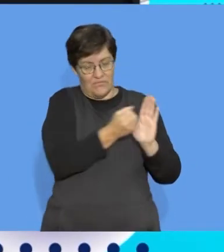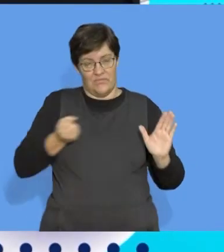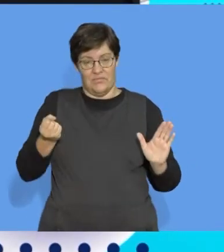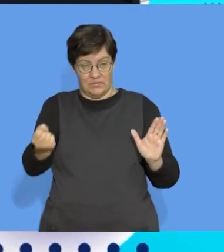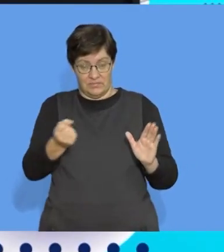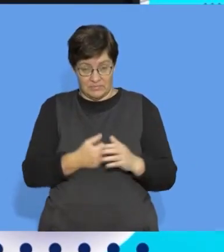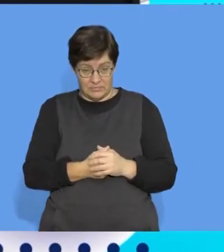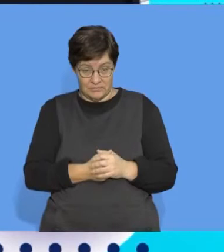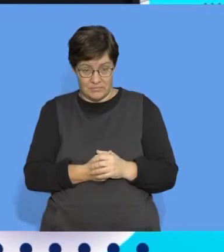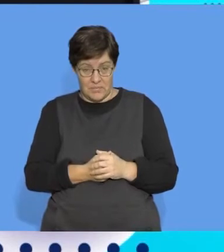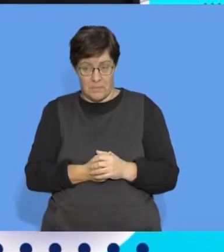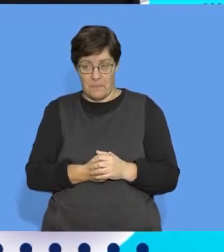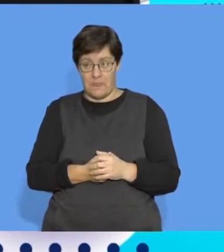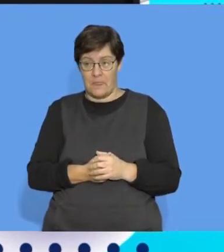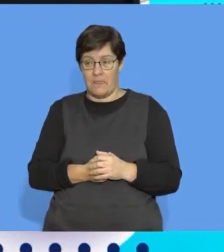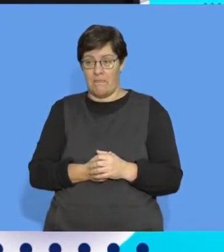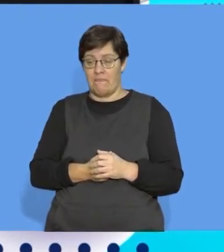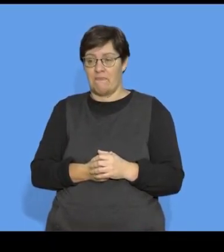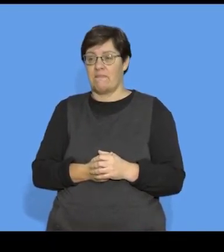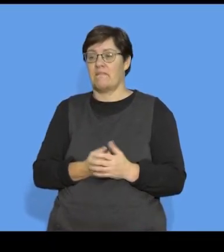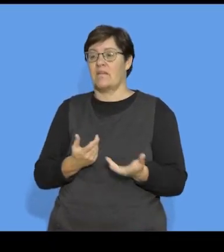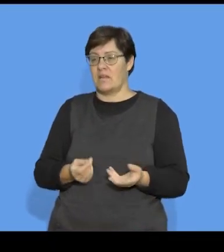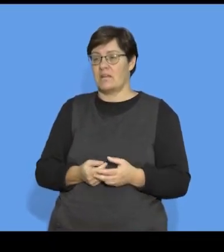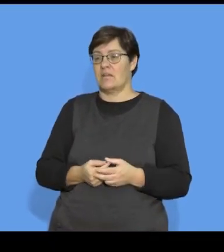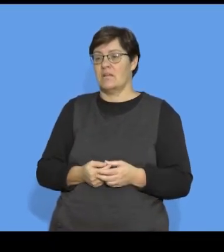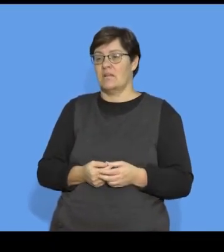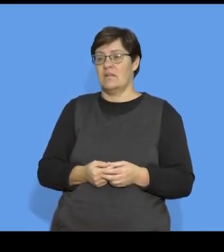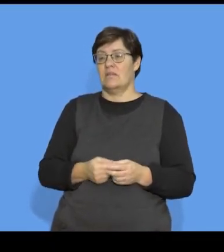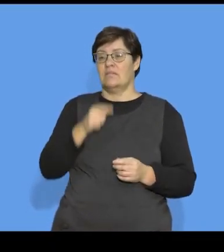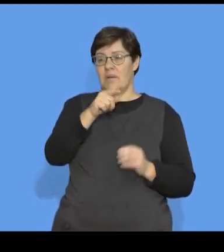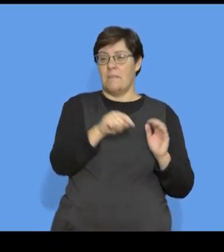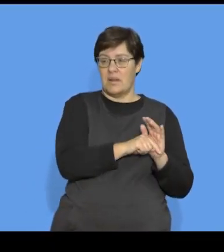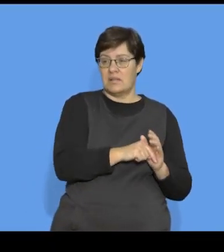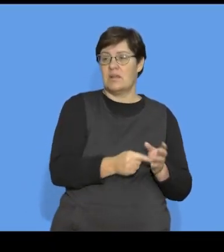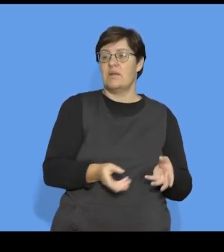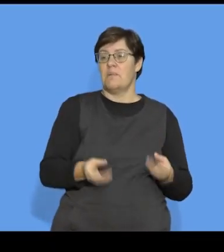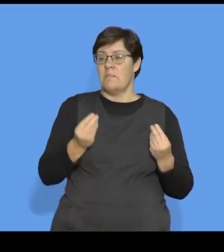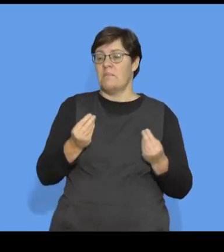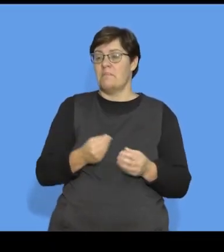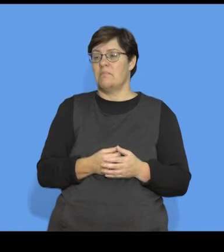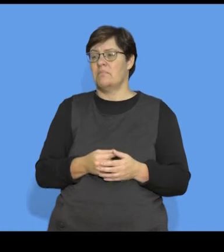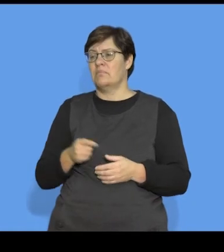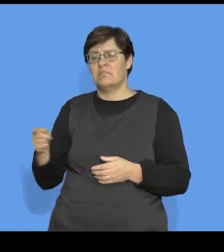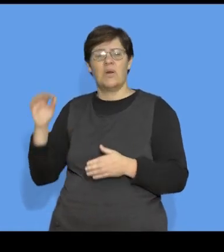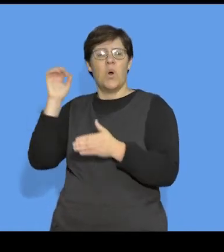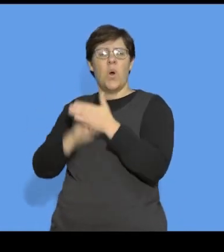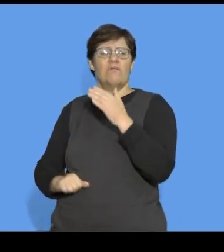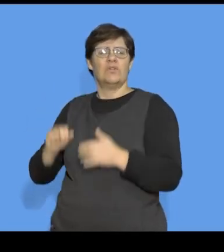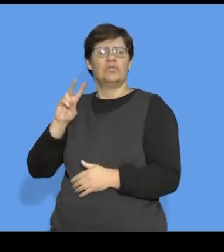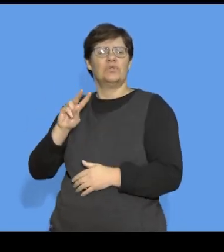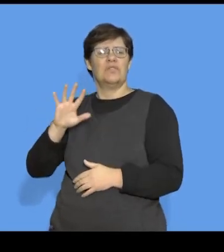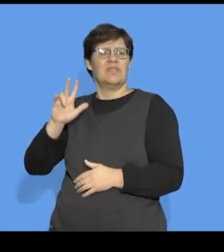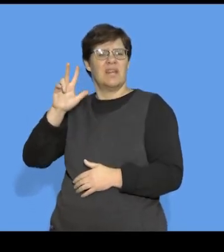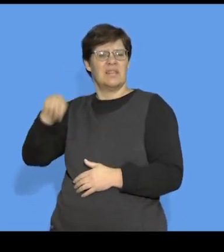out of there. This gives me, obviously, 458 minus the 40. Now, why am